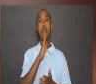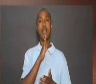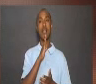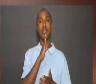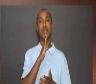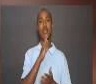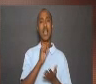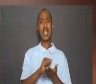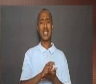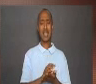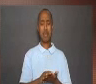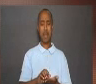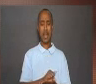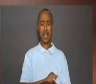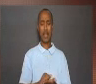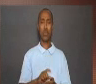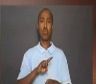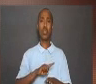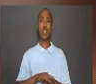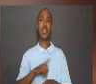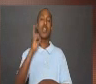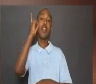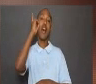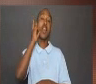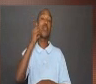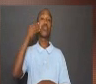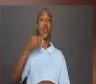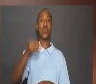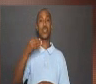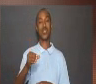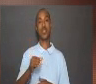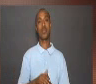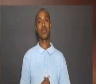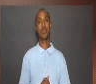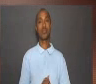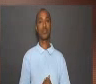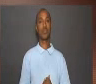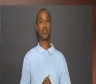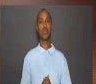Bases are slippery to the touch in dilute aqueous solutions.